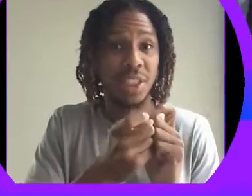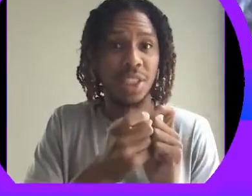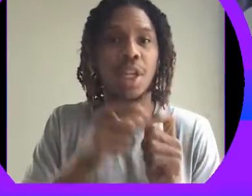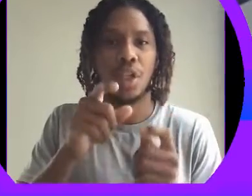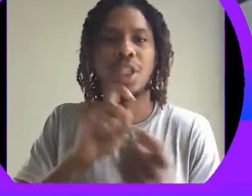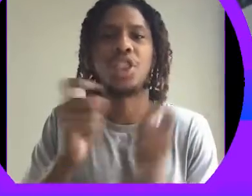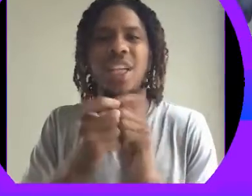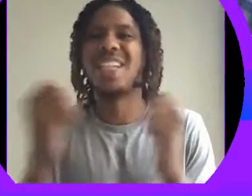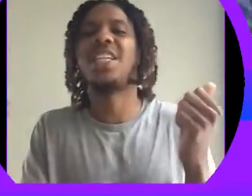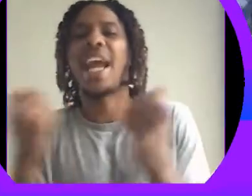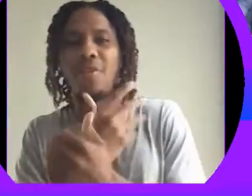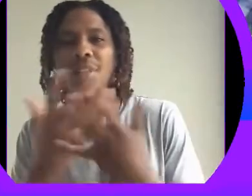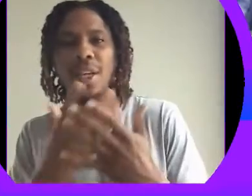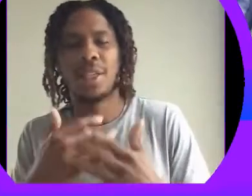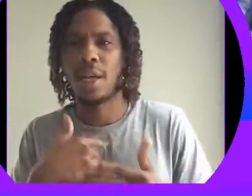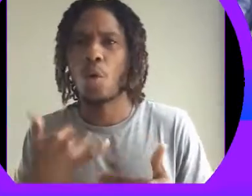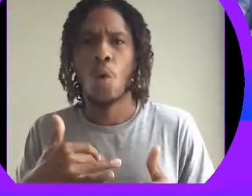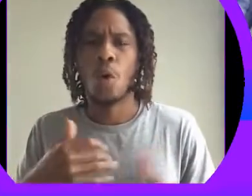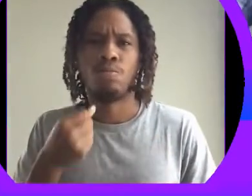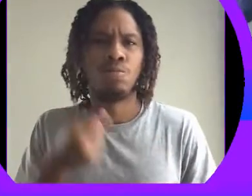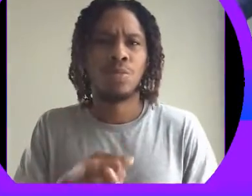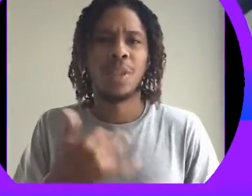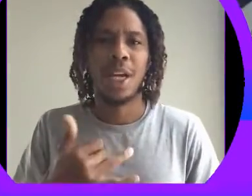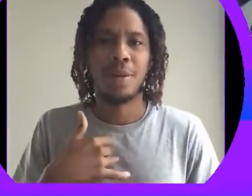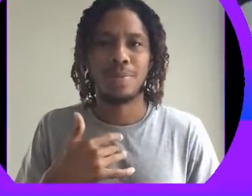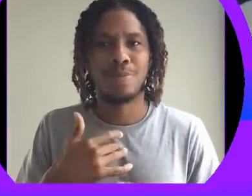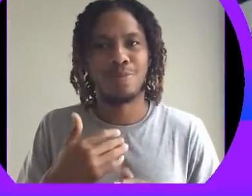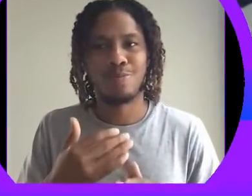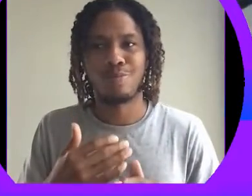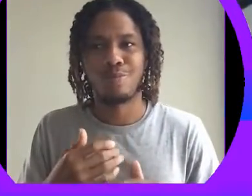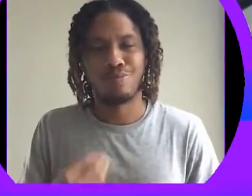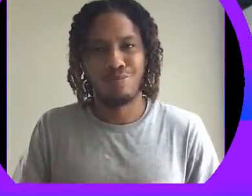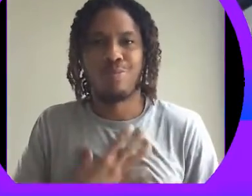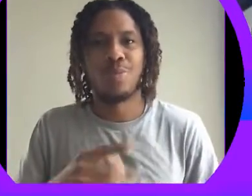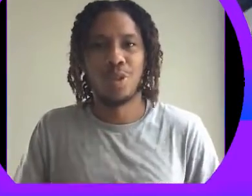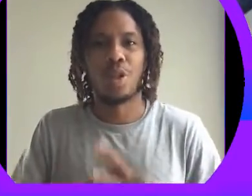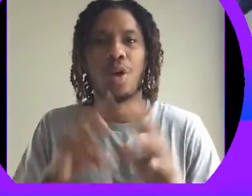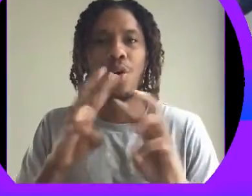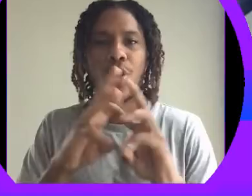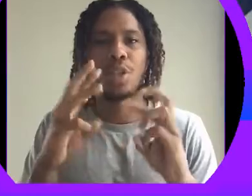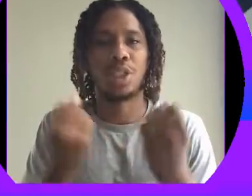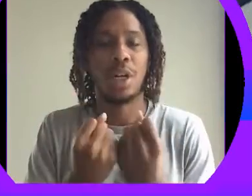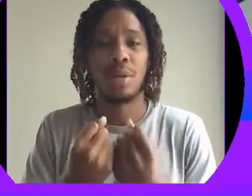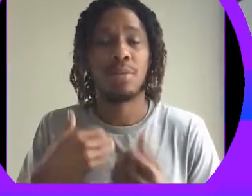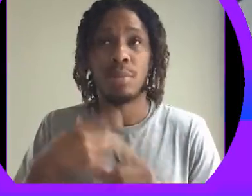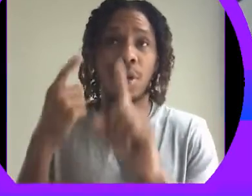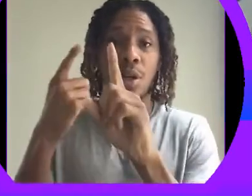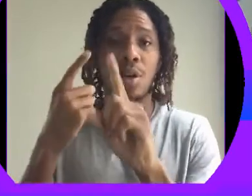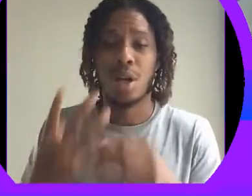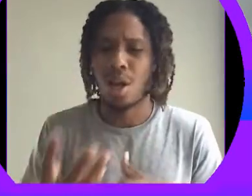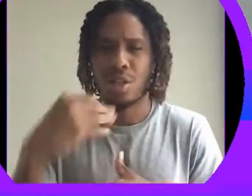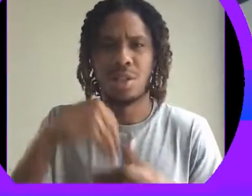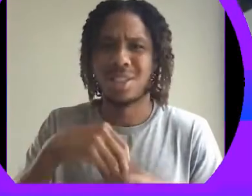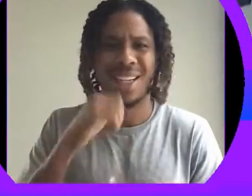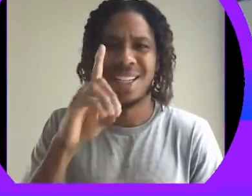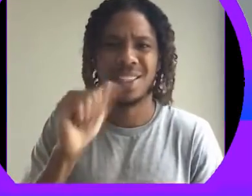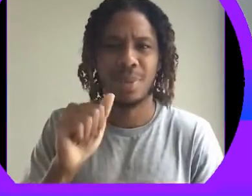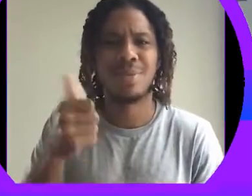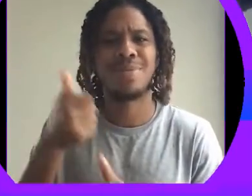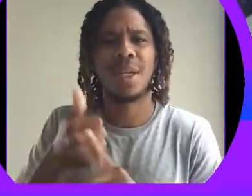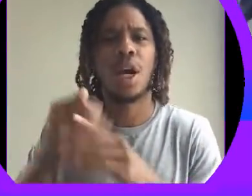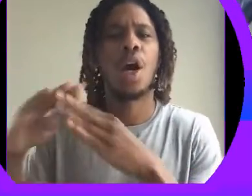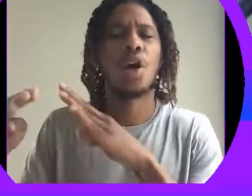moved me, and I'm going to go into that, and that inspired this whole workshop. And my overall mission is to prove that autism is not a disability,